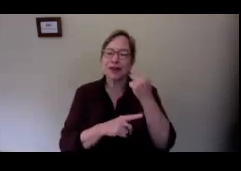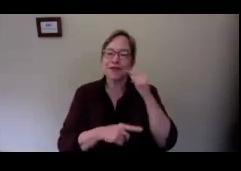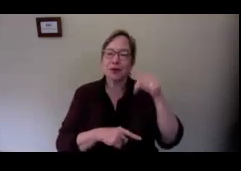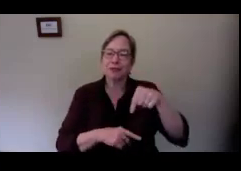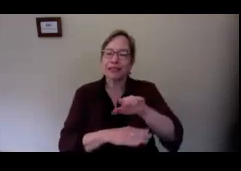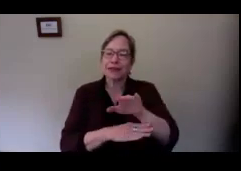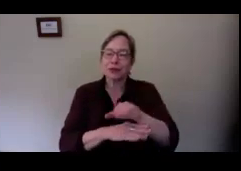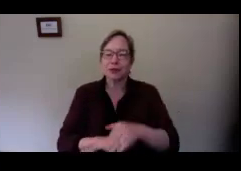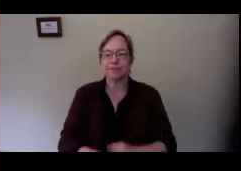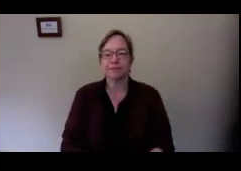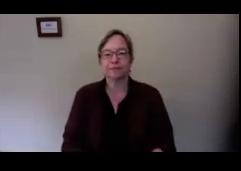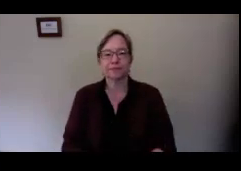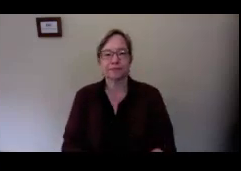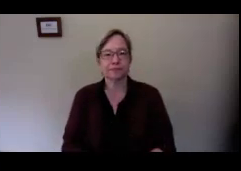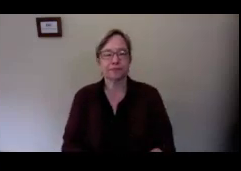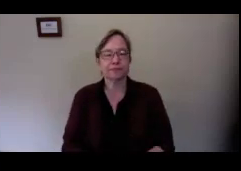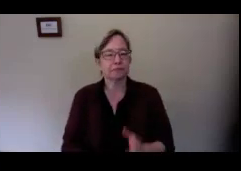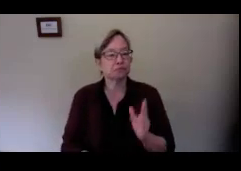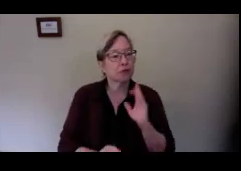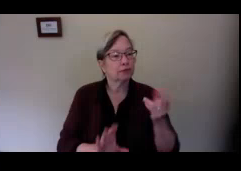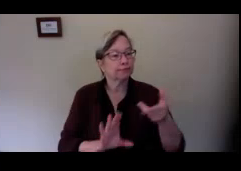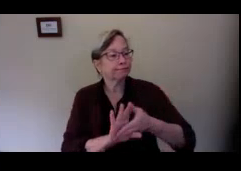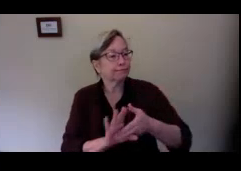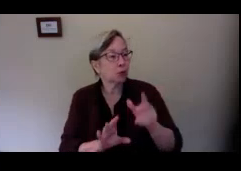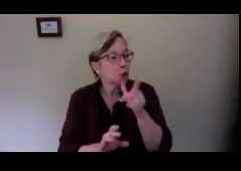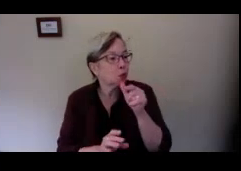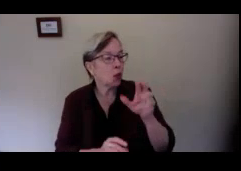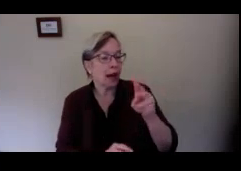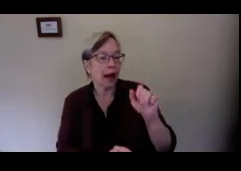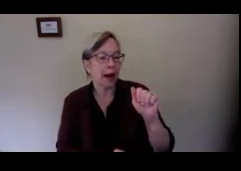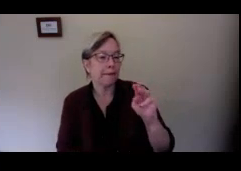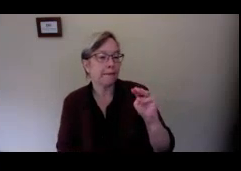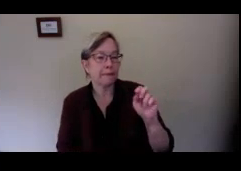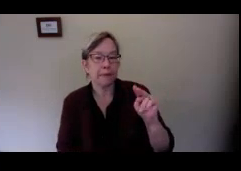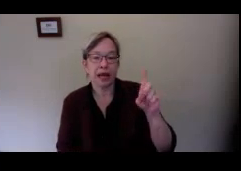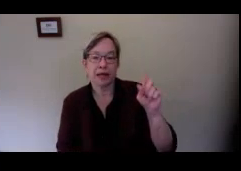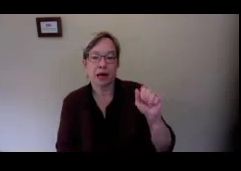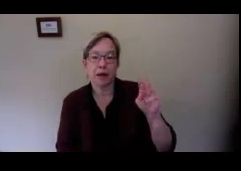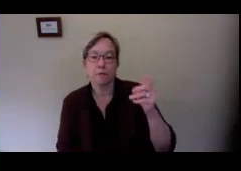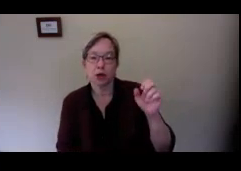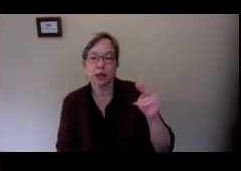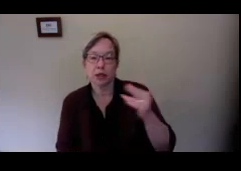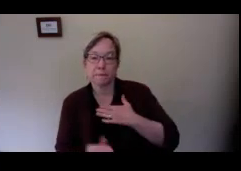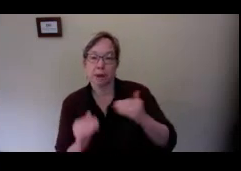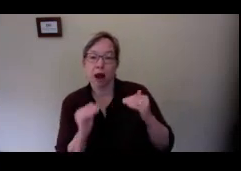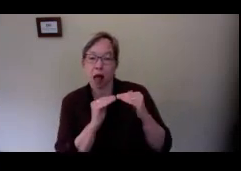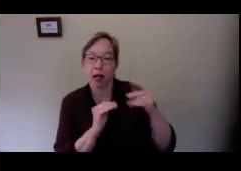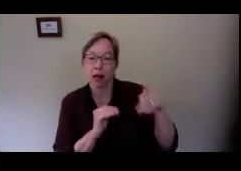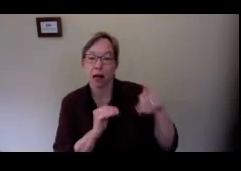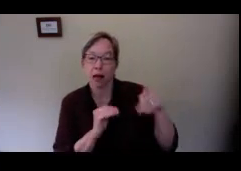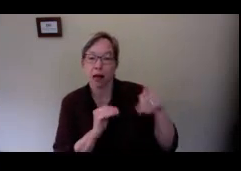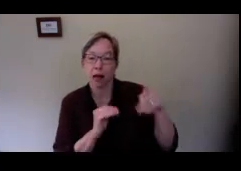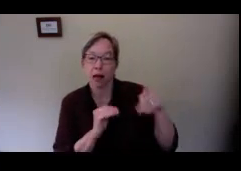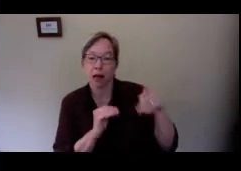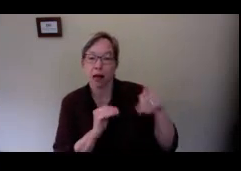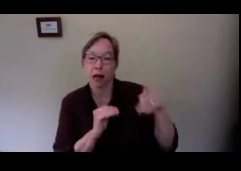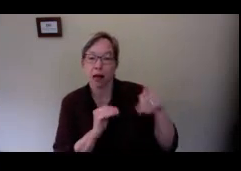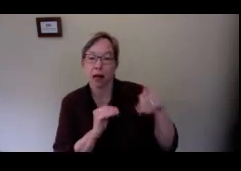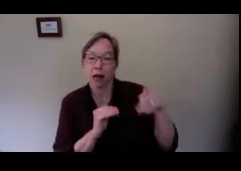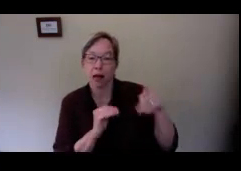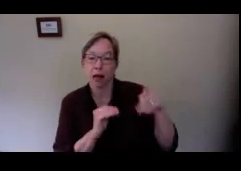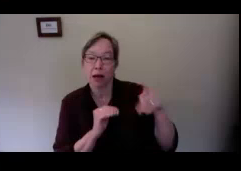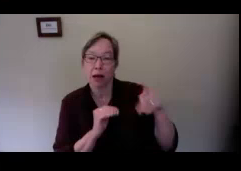afternoon. I'm joined by Amanda Martin, who is my colleague at PHRC. She is offering us our